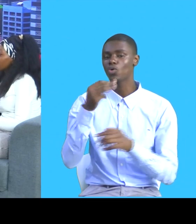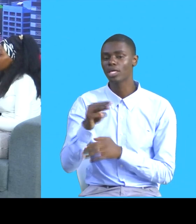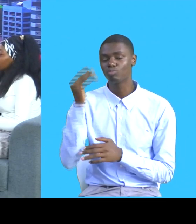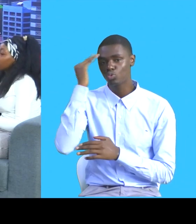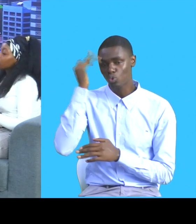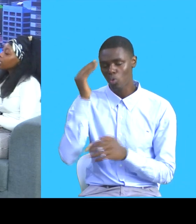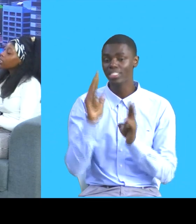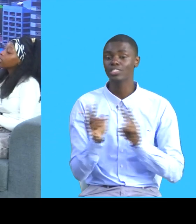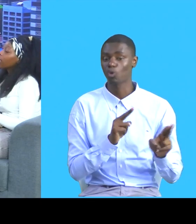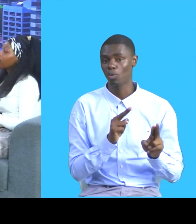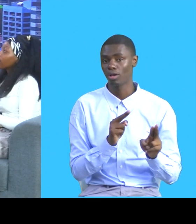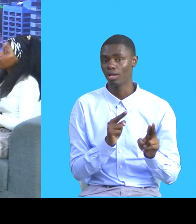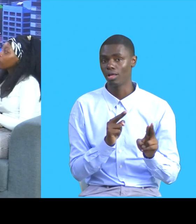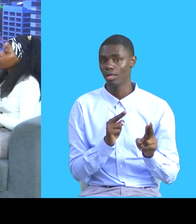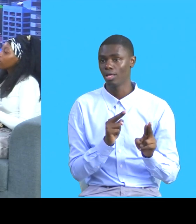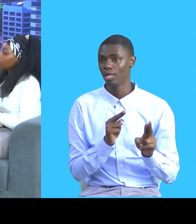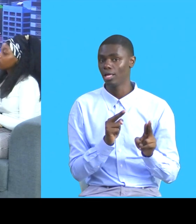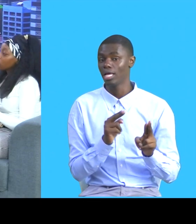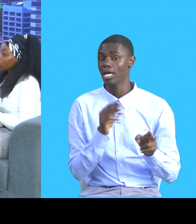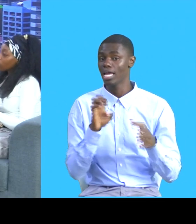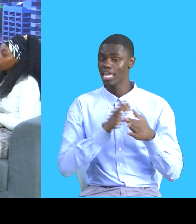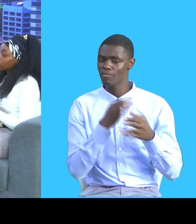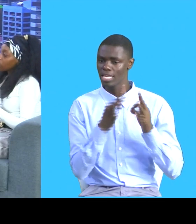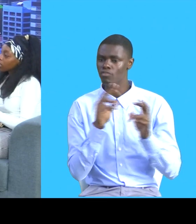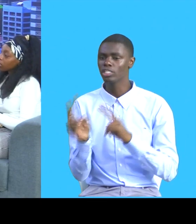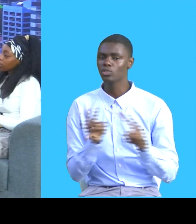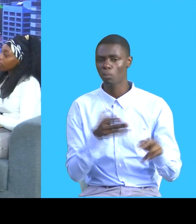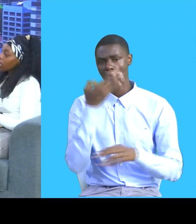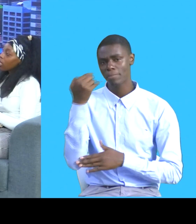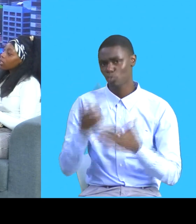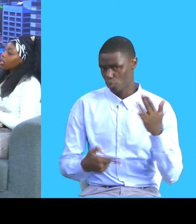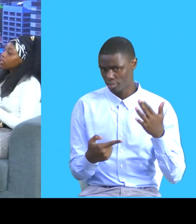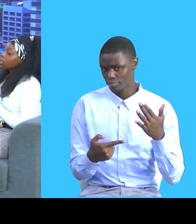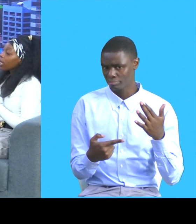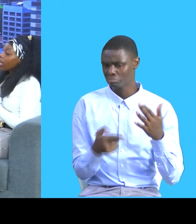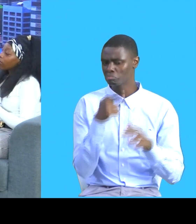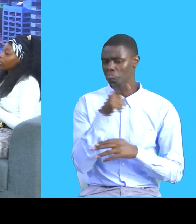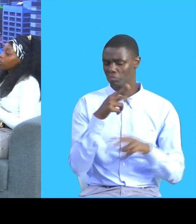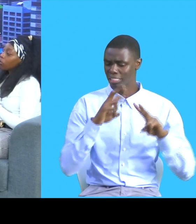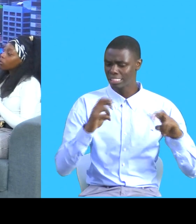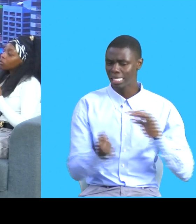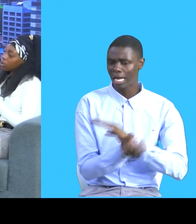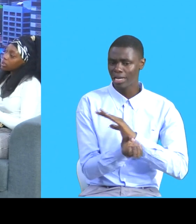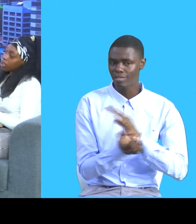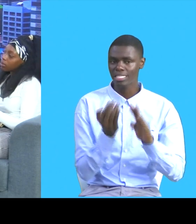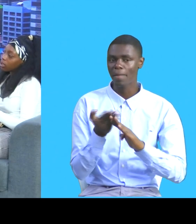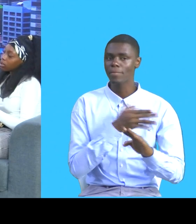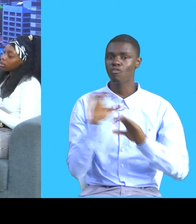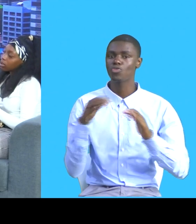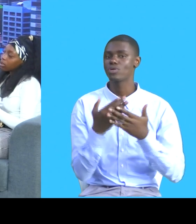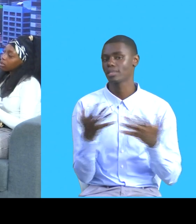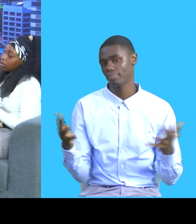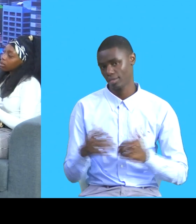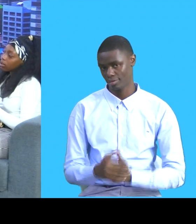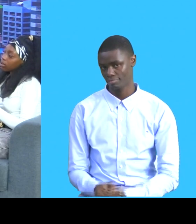they're feeling, but even if it's normal, it's best if they seek advice before doing something.